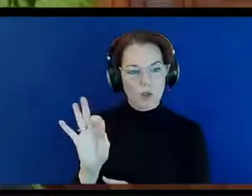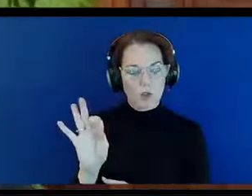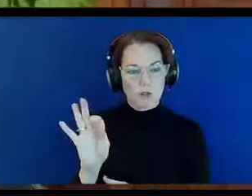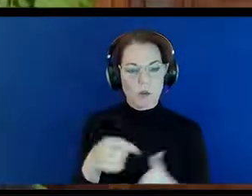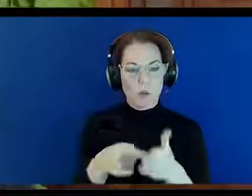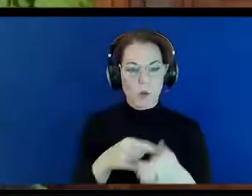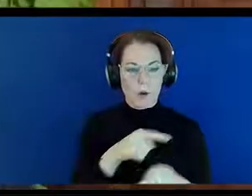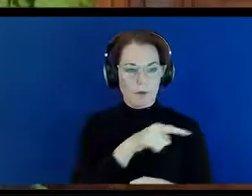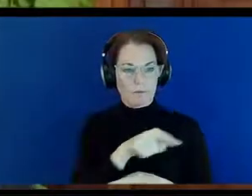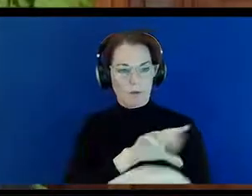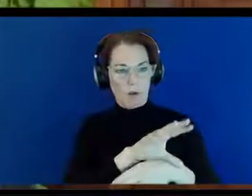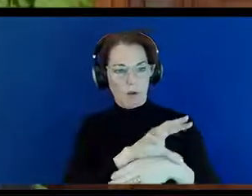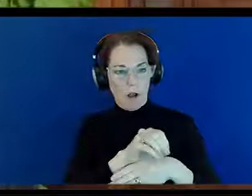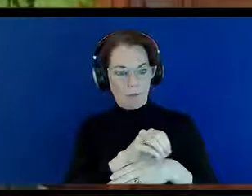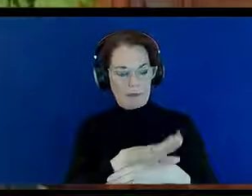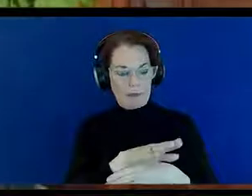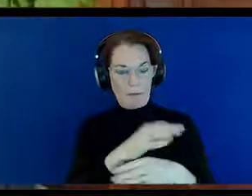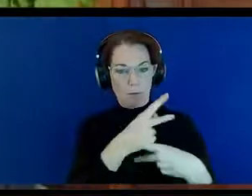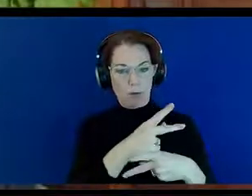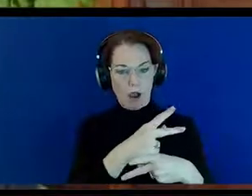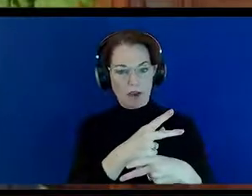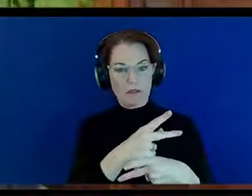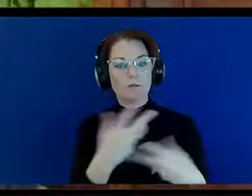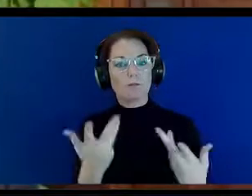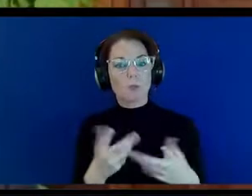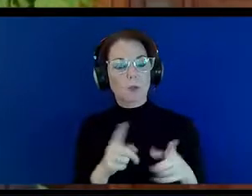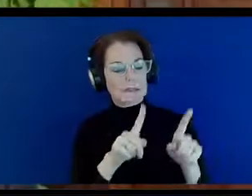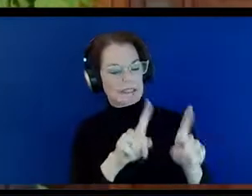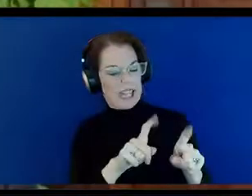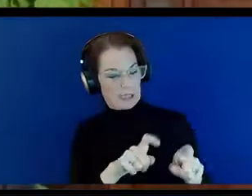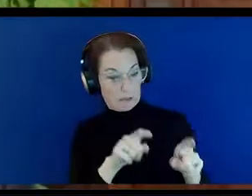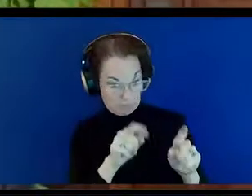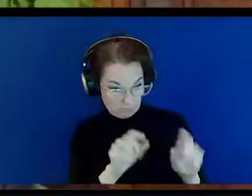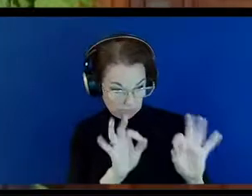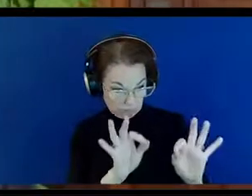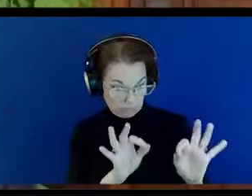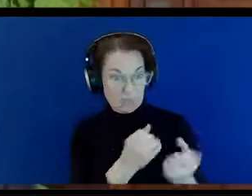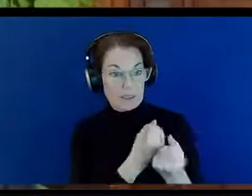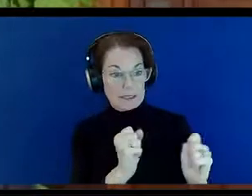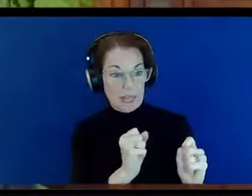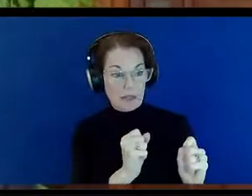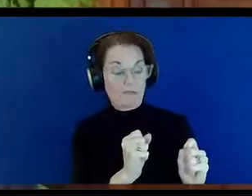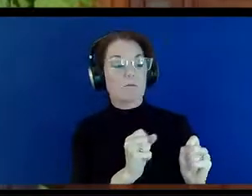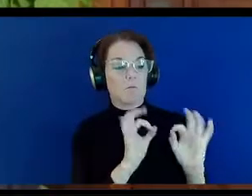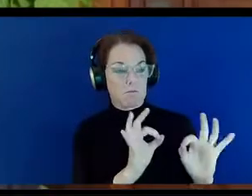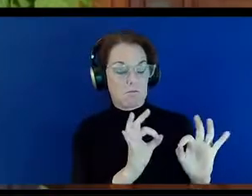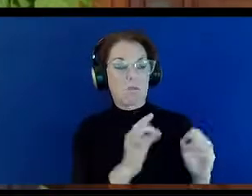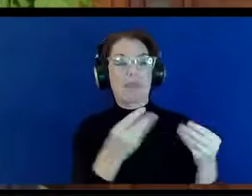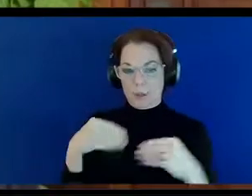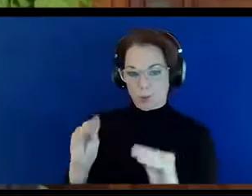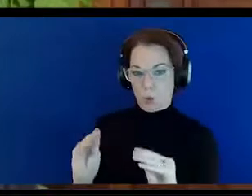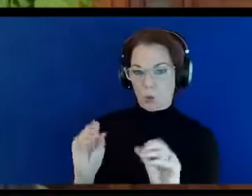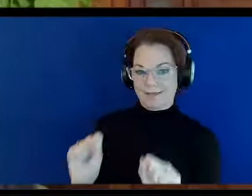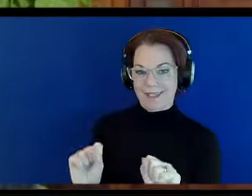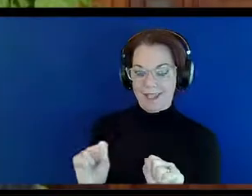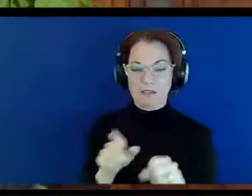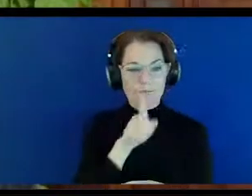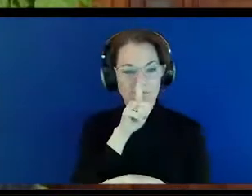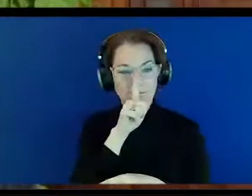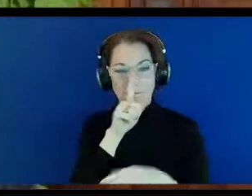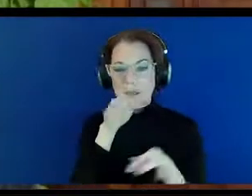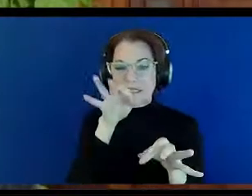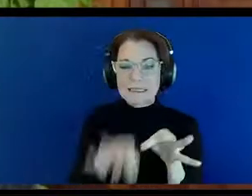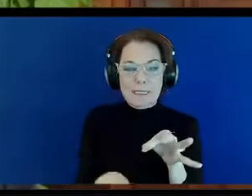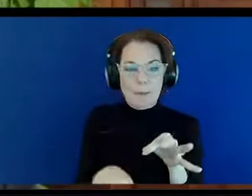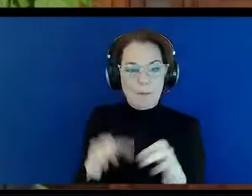their products are tested for safety before that product is sold. It's a simple,